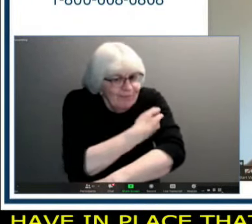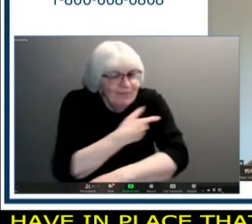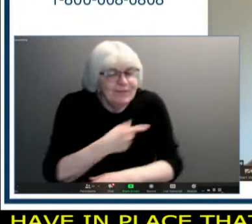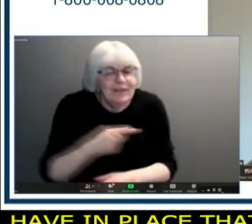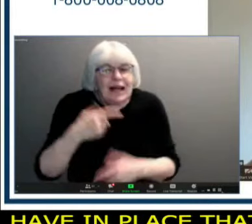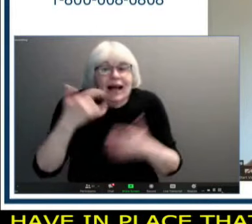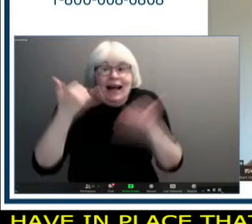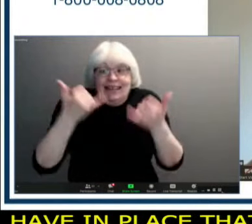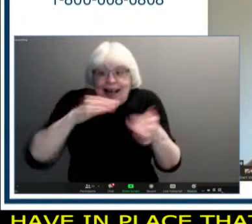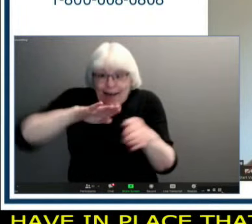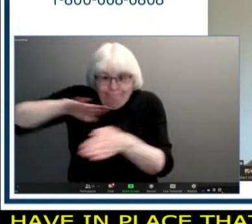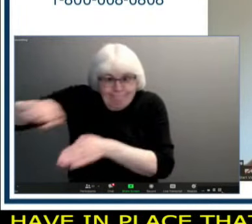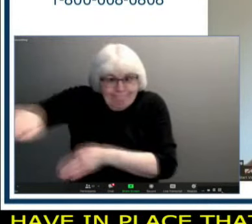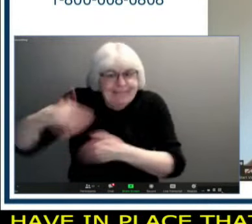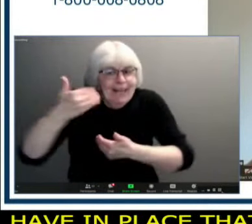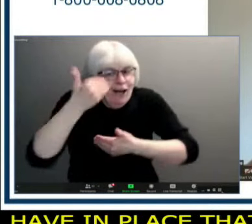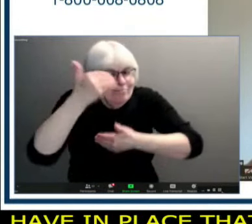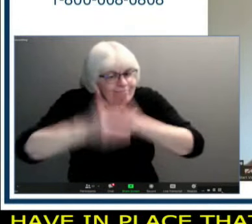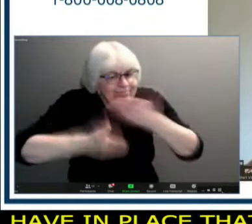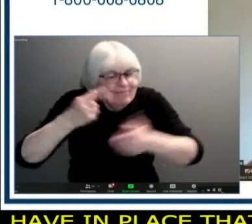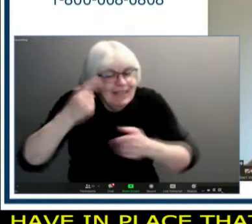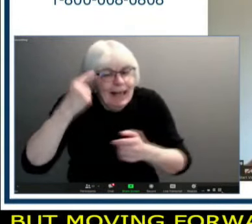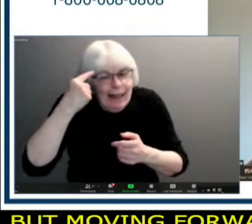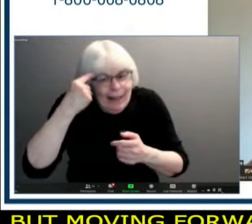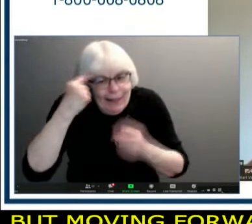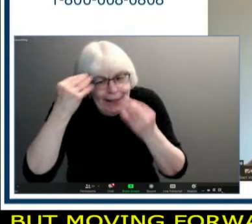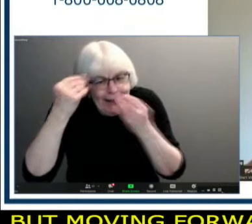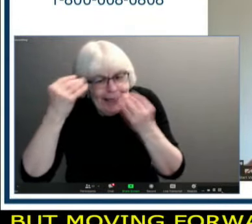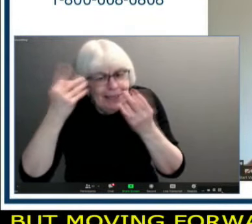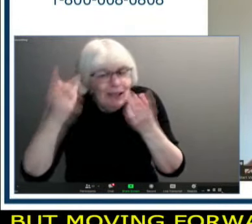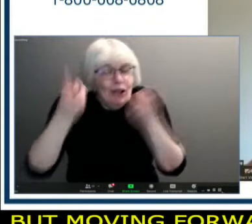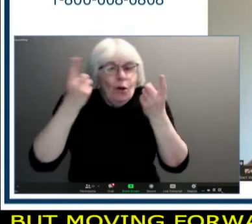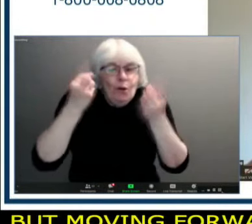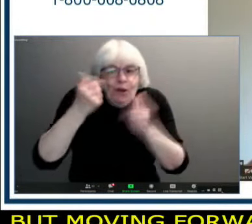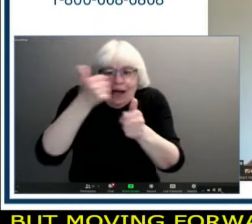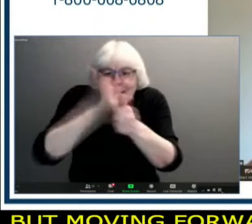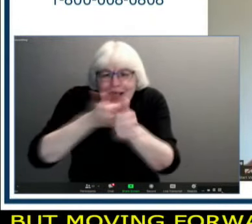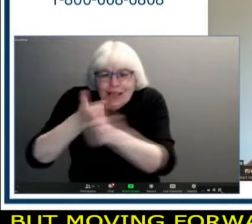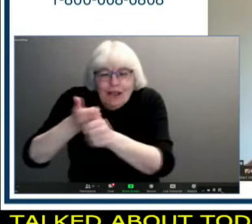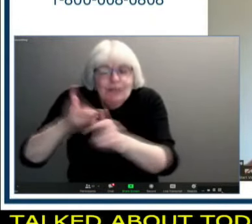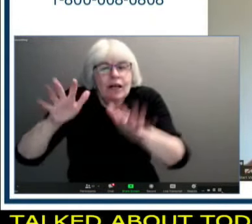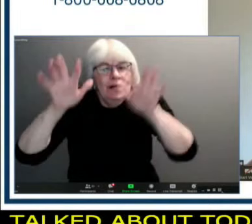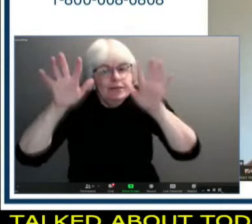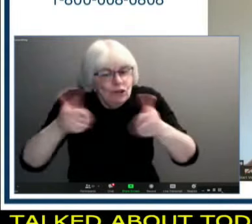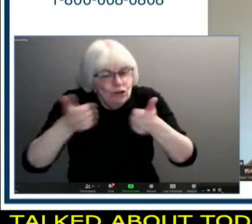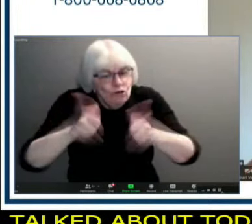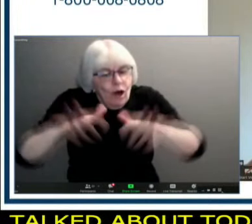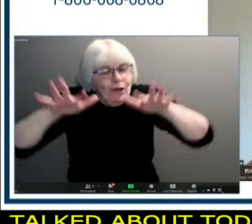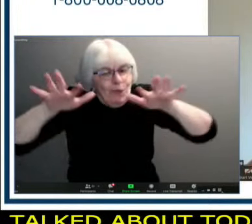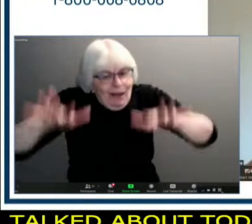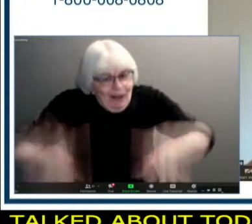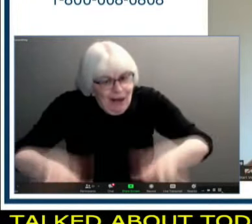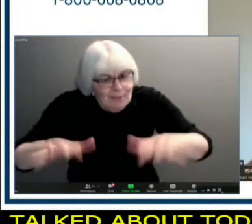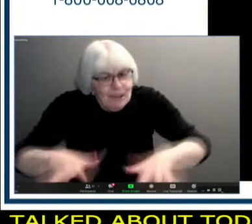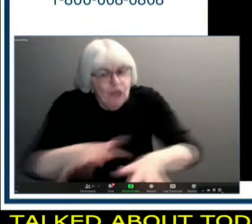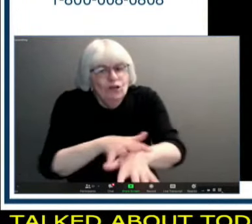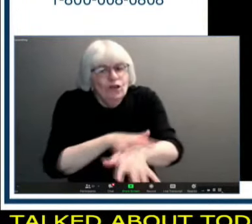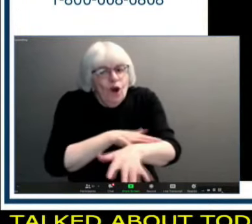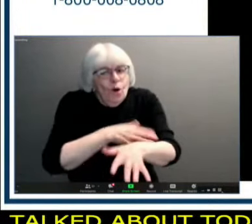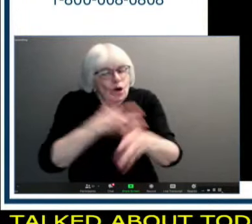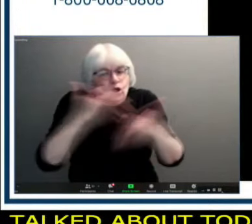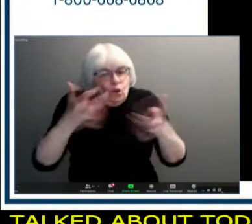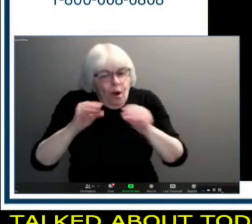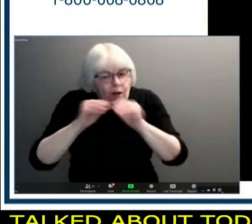their part to slow down their activities and therefore slowing down the spread of COVID over the next few weeks. John, do you have a